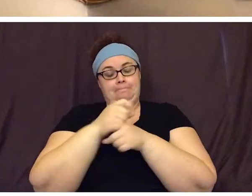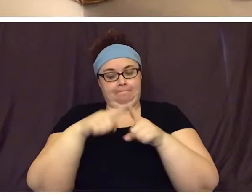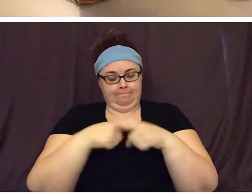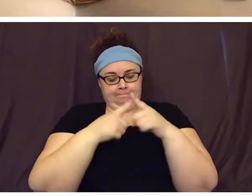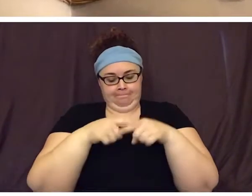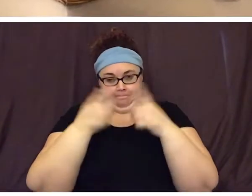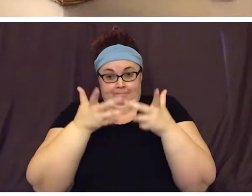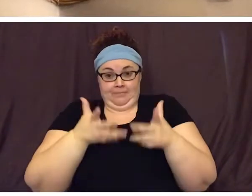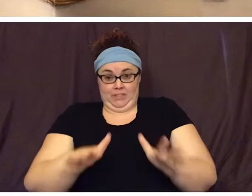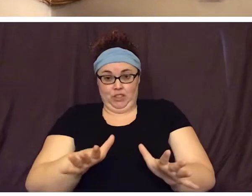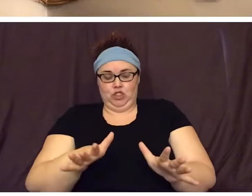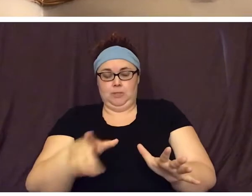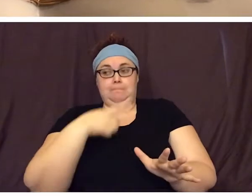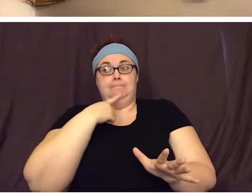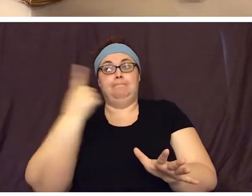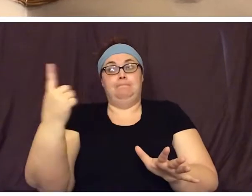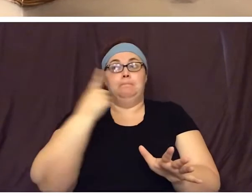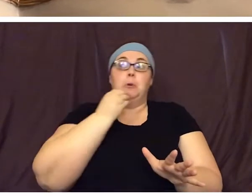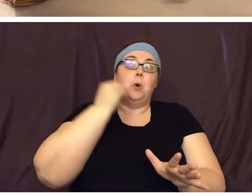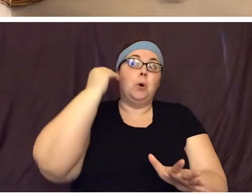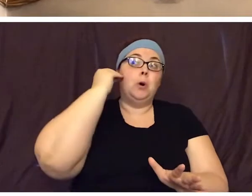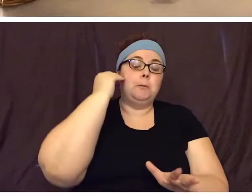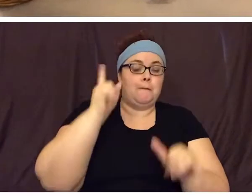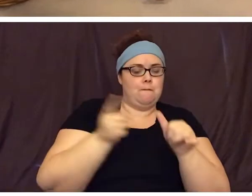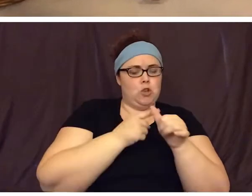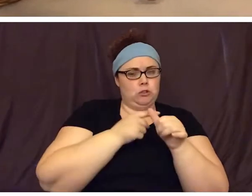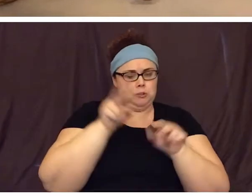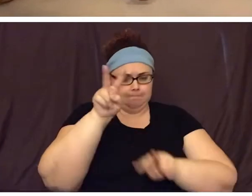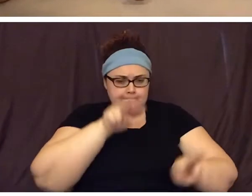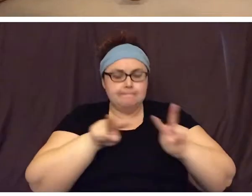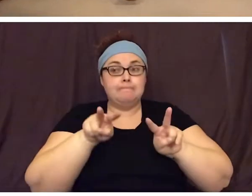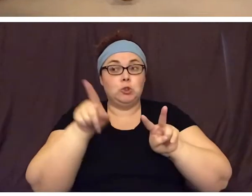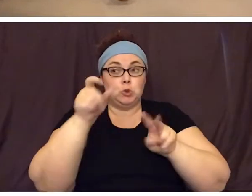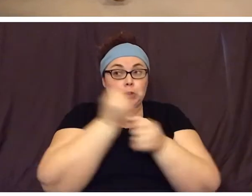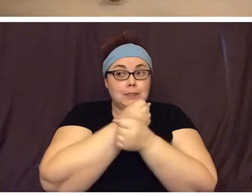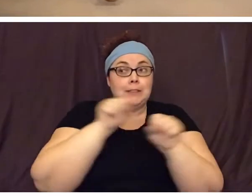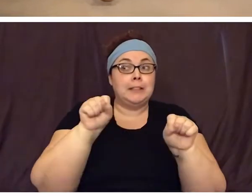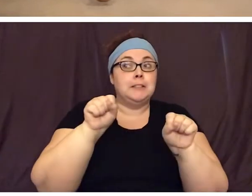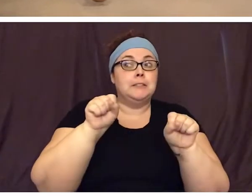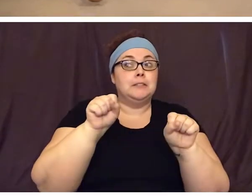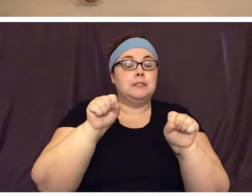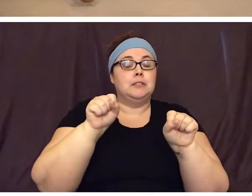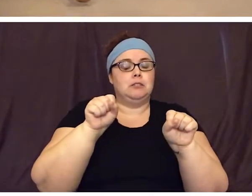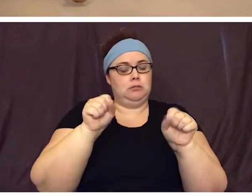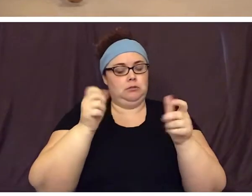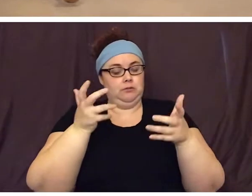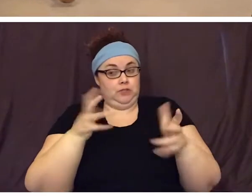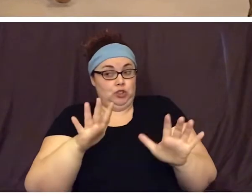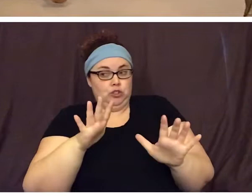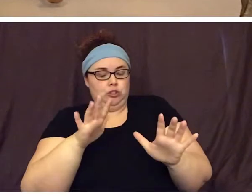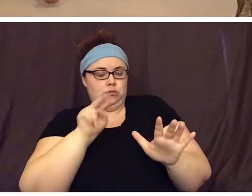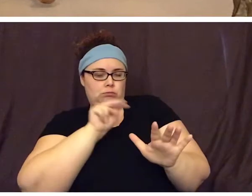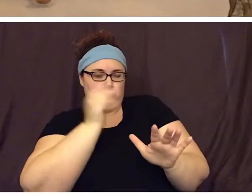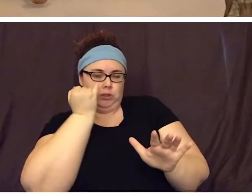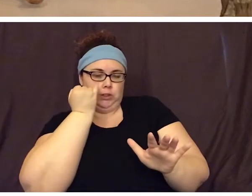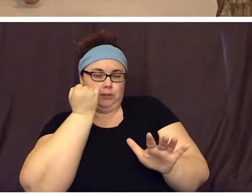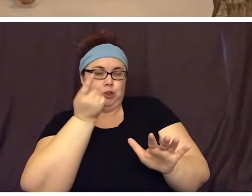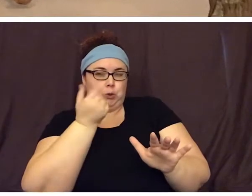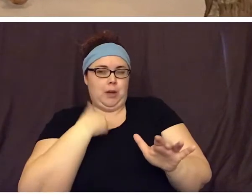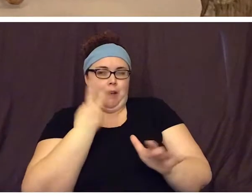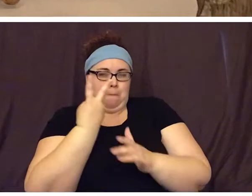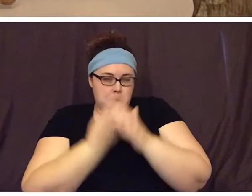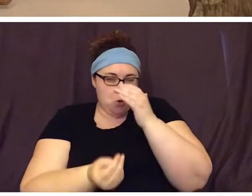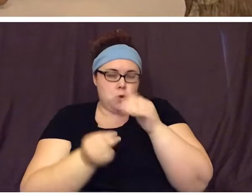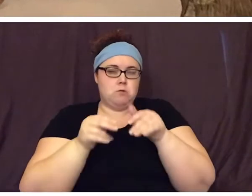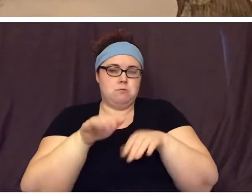After she finished, she said, when you come home, first I will look to see if you are safe and sound, but then I will look to see if you still have your